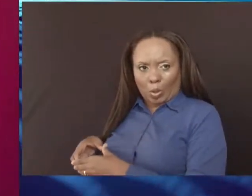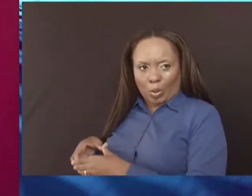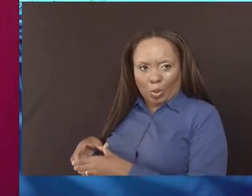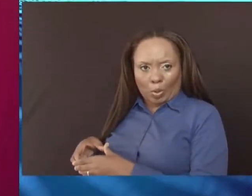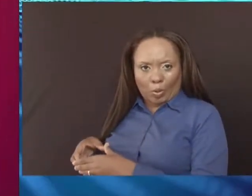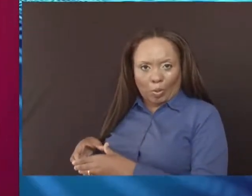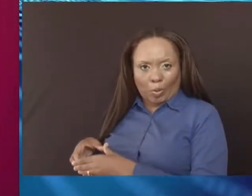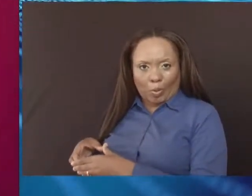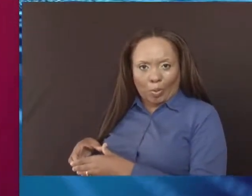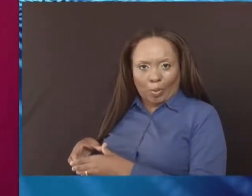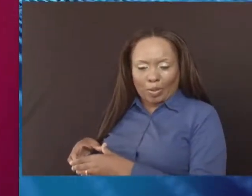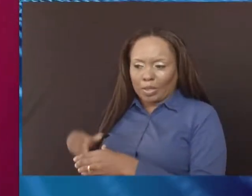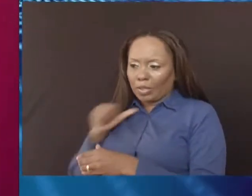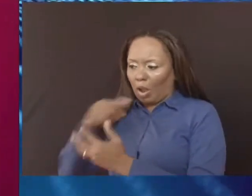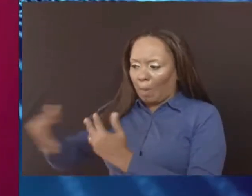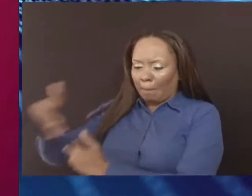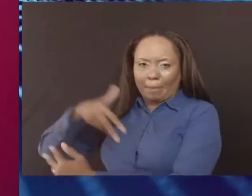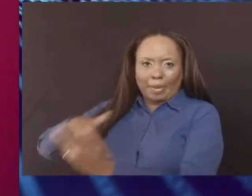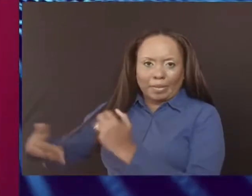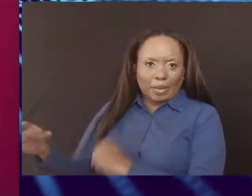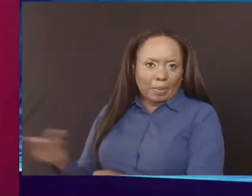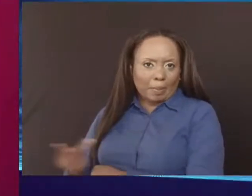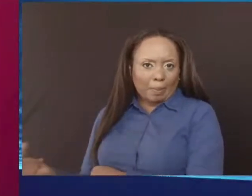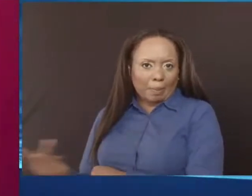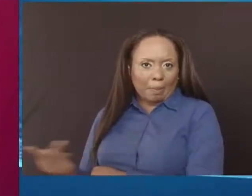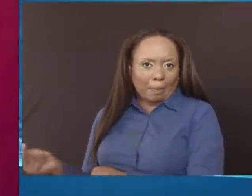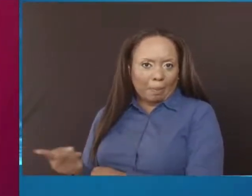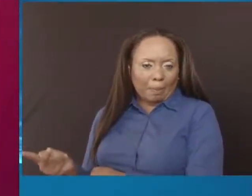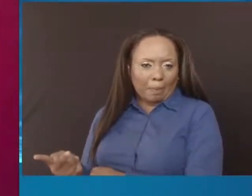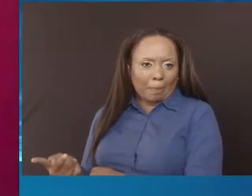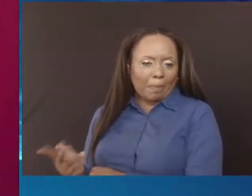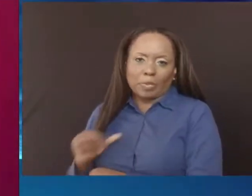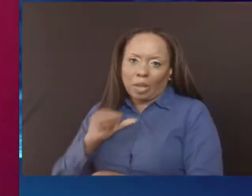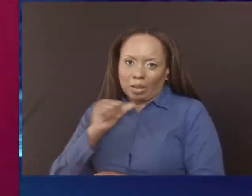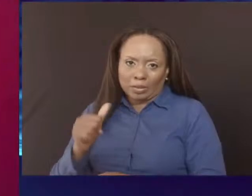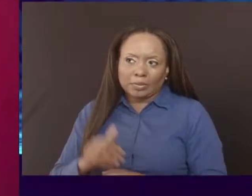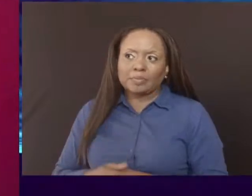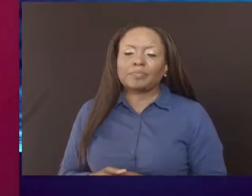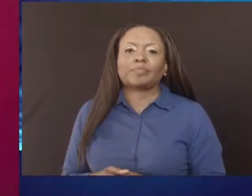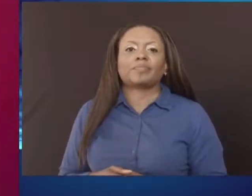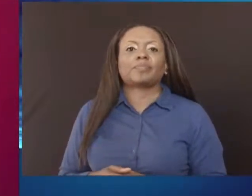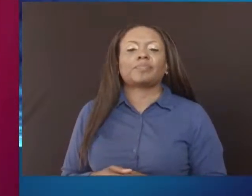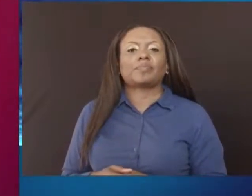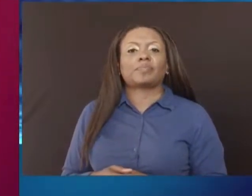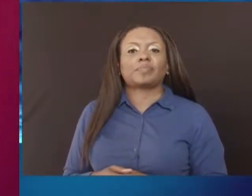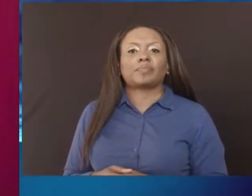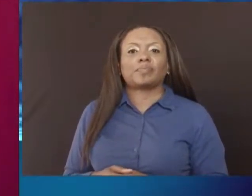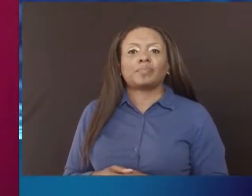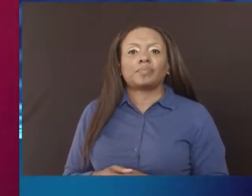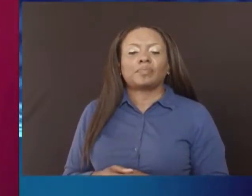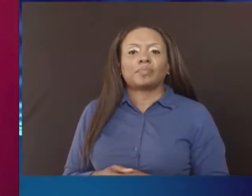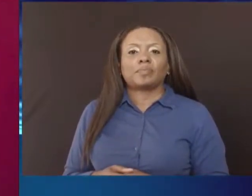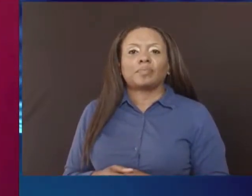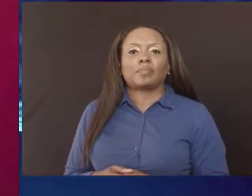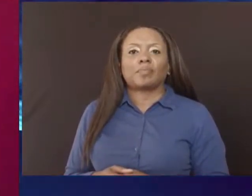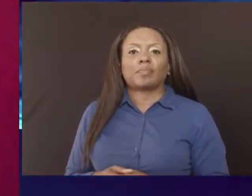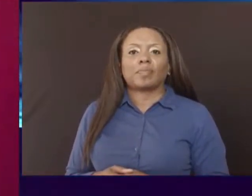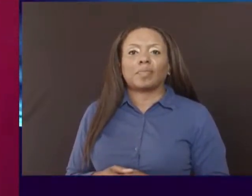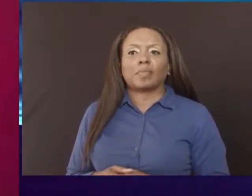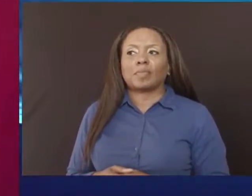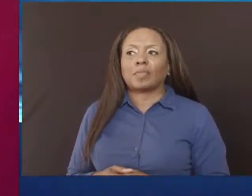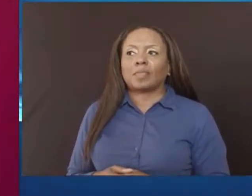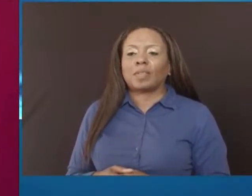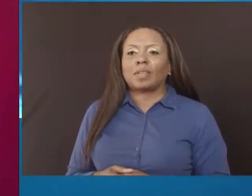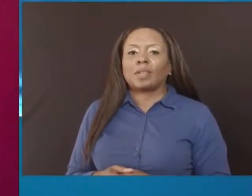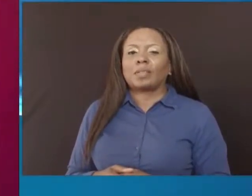we're trying to contain the spread of an infectious disease. The latter part of the question was a tougher part